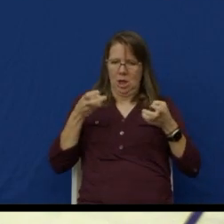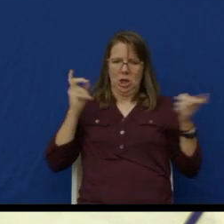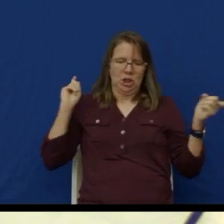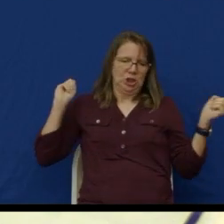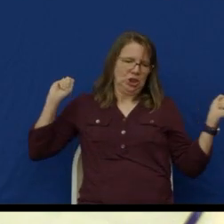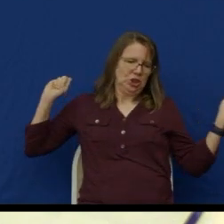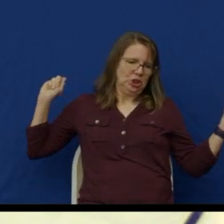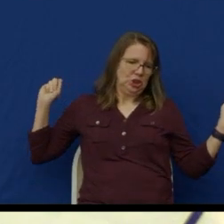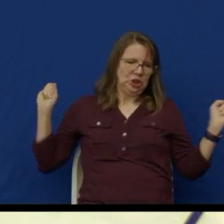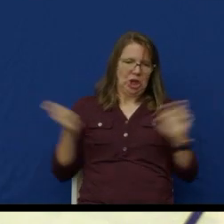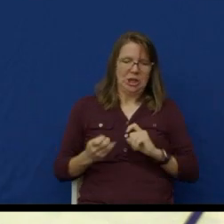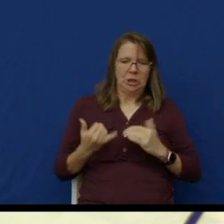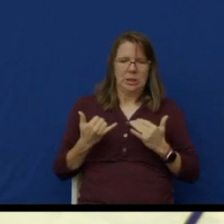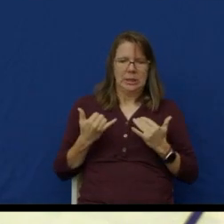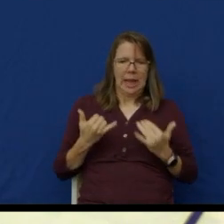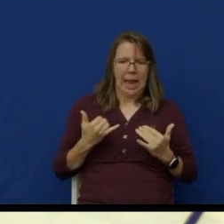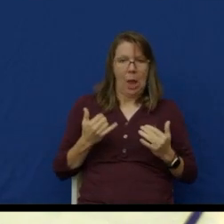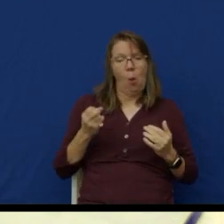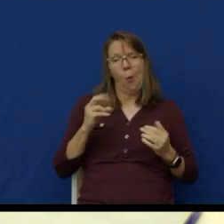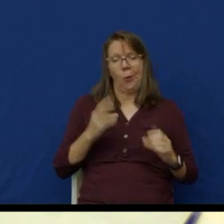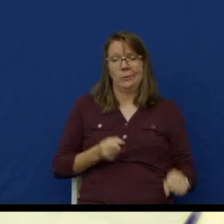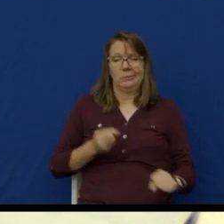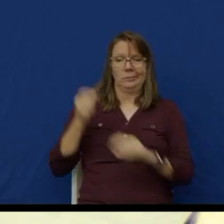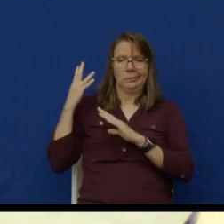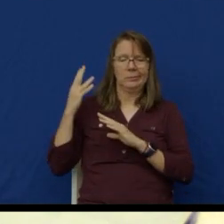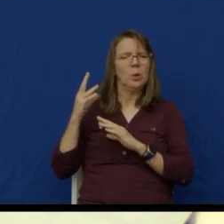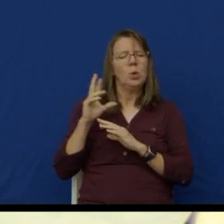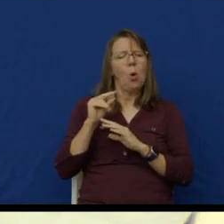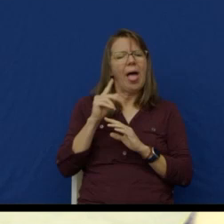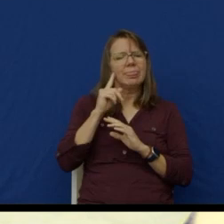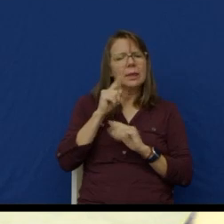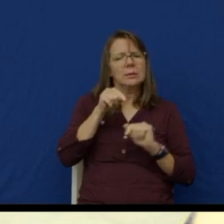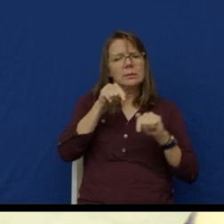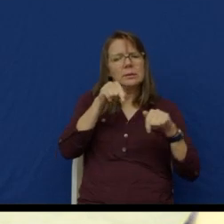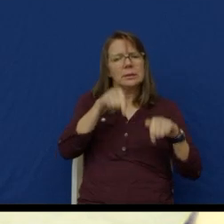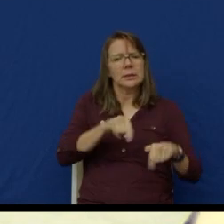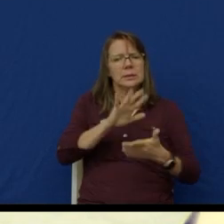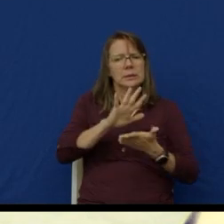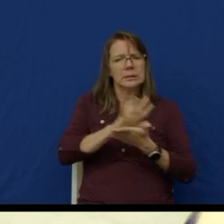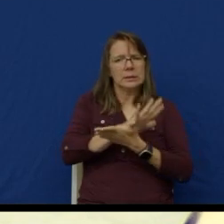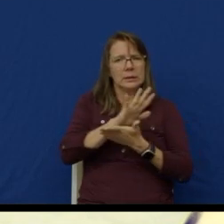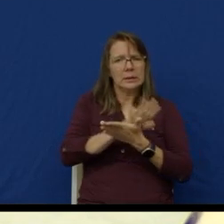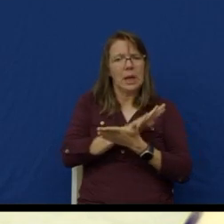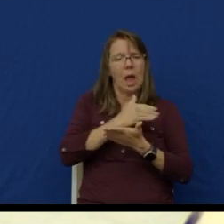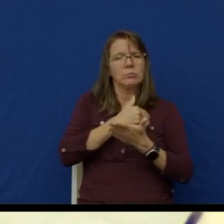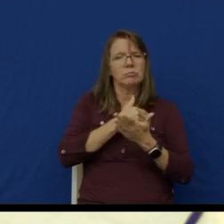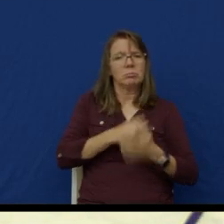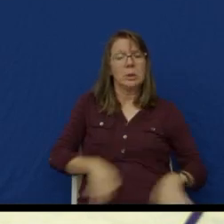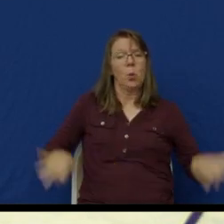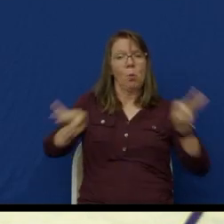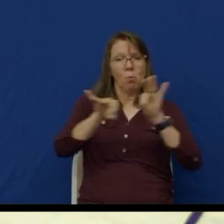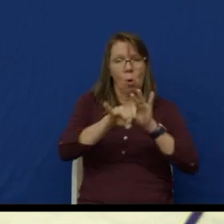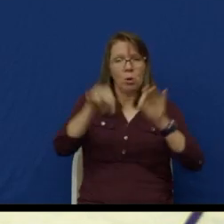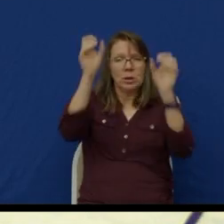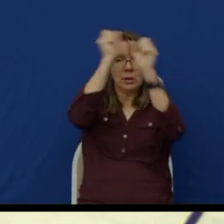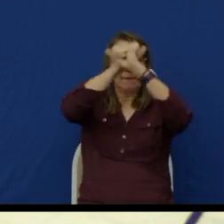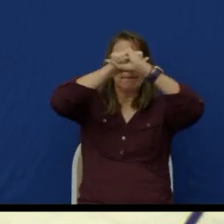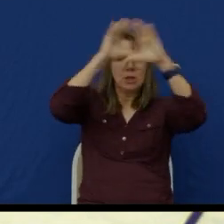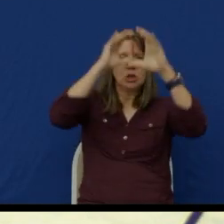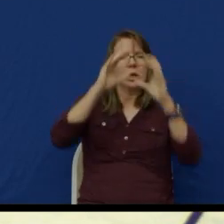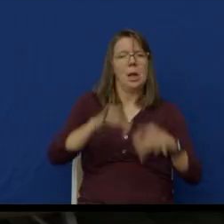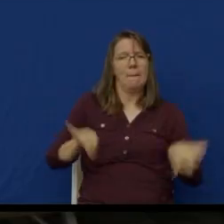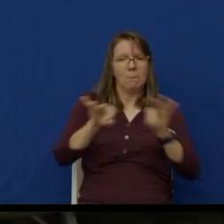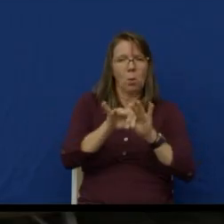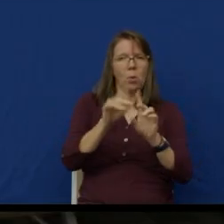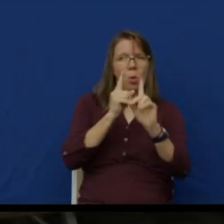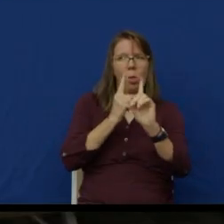synthesize various important visionary conversations that we've had into one document. And I also just want to remind